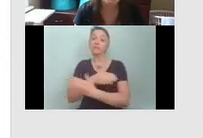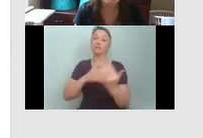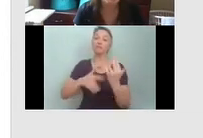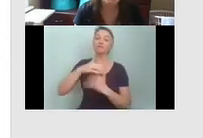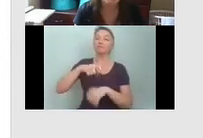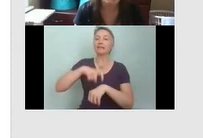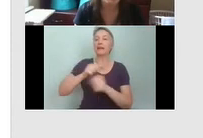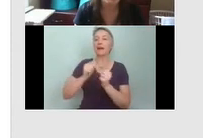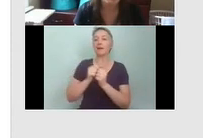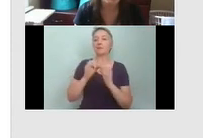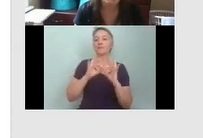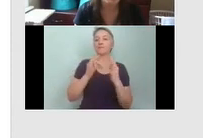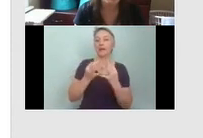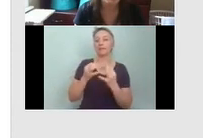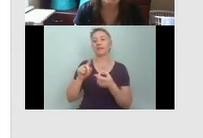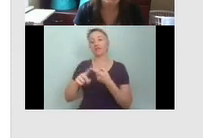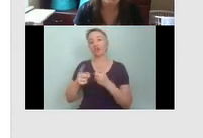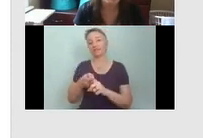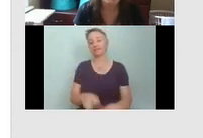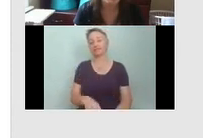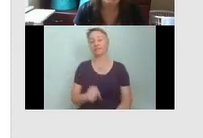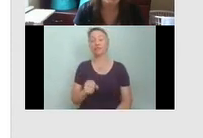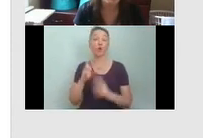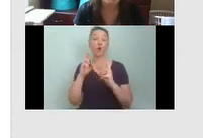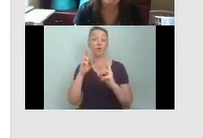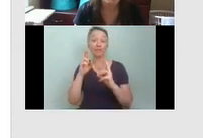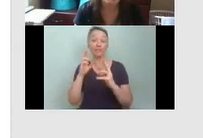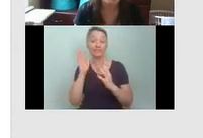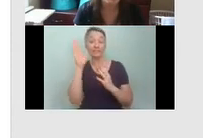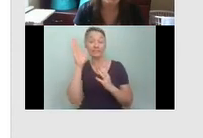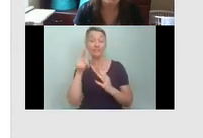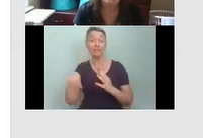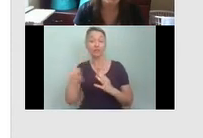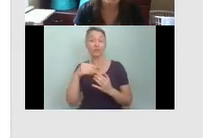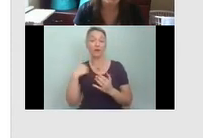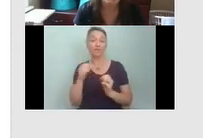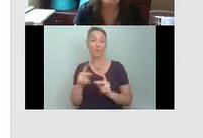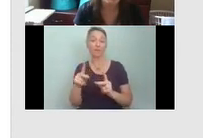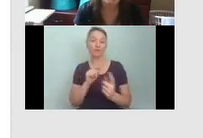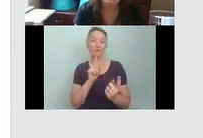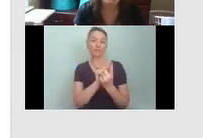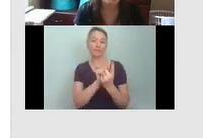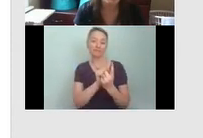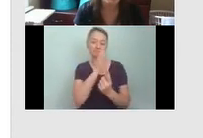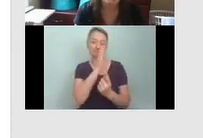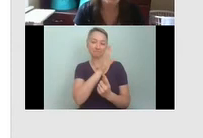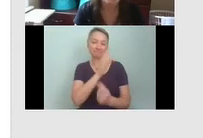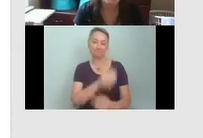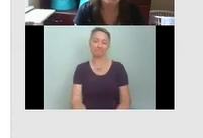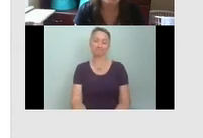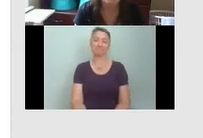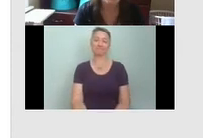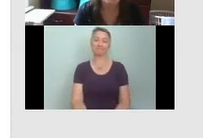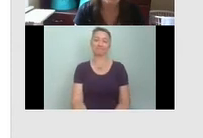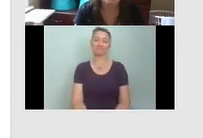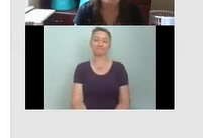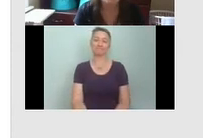So hopefully at some point in the future, you'll get an opportunity to meet Kim directly.